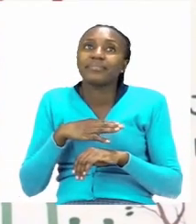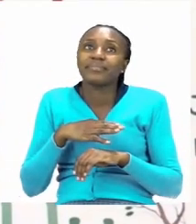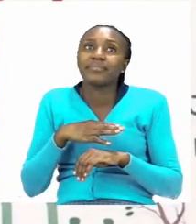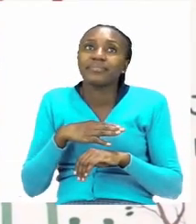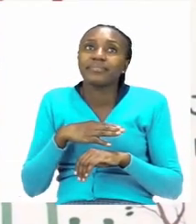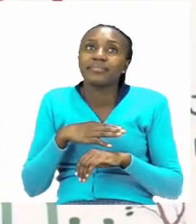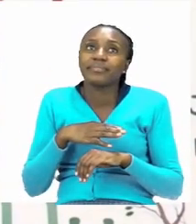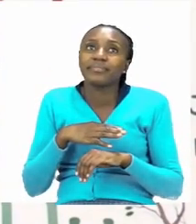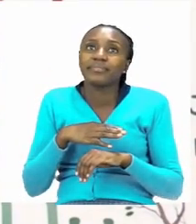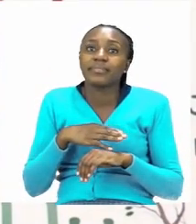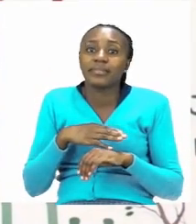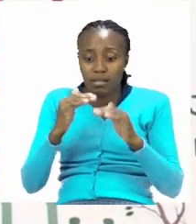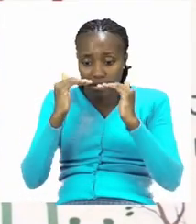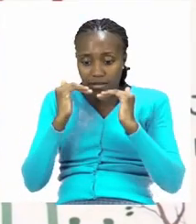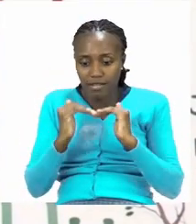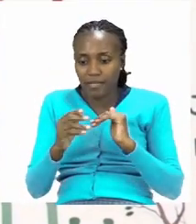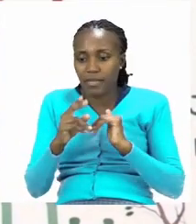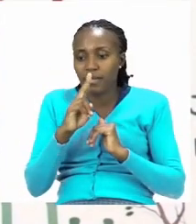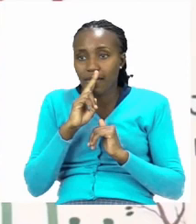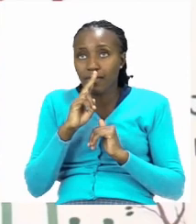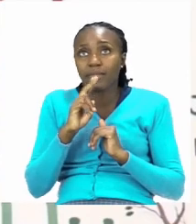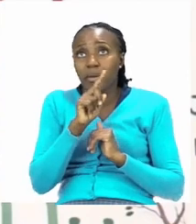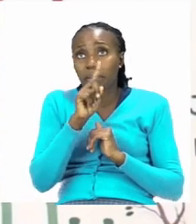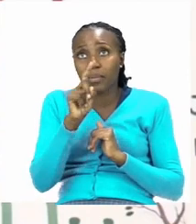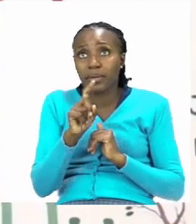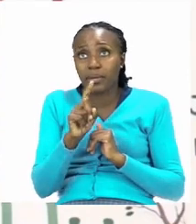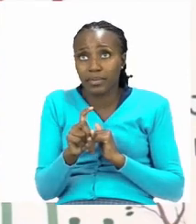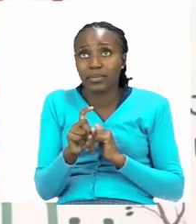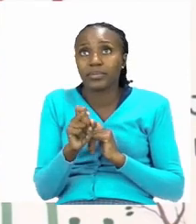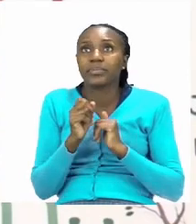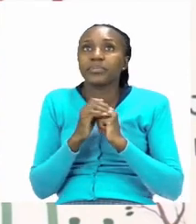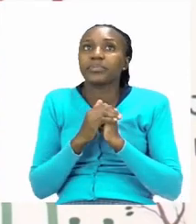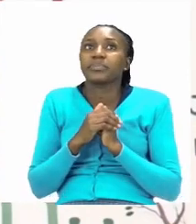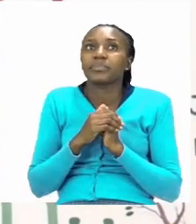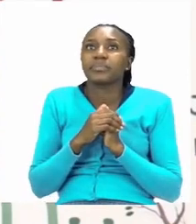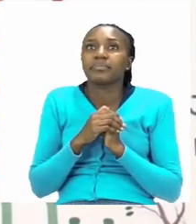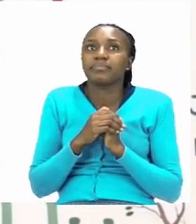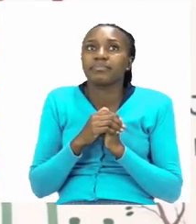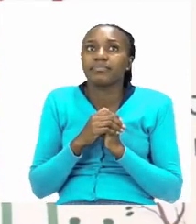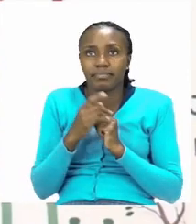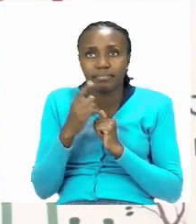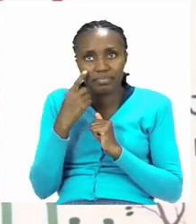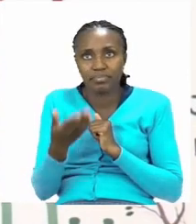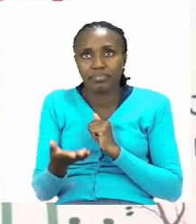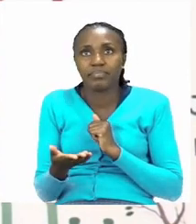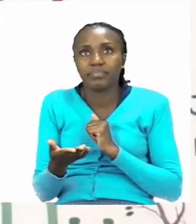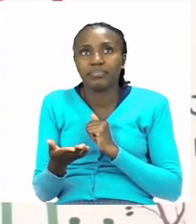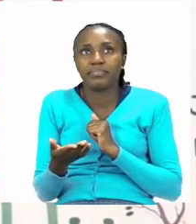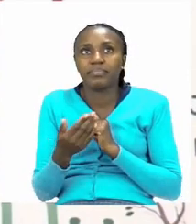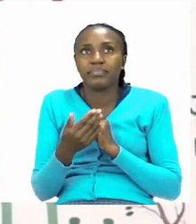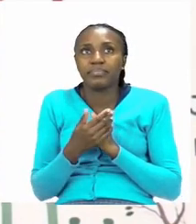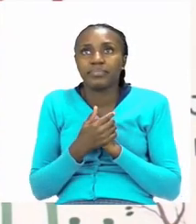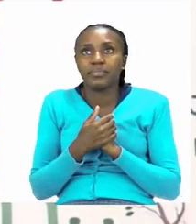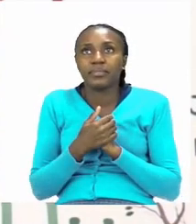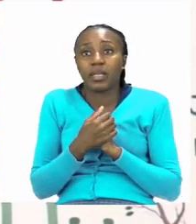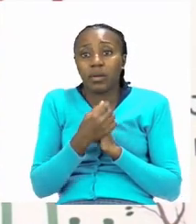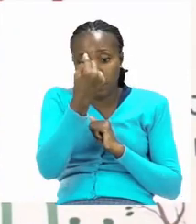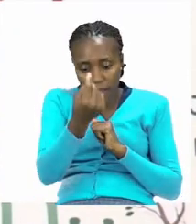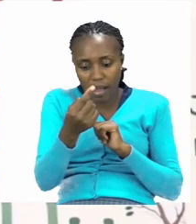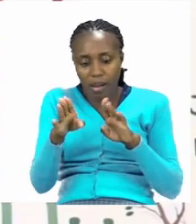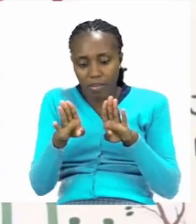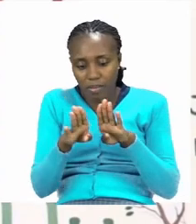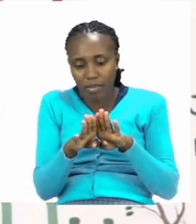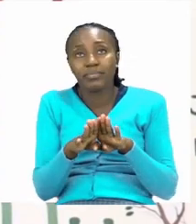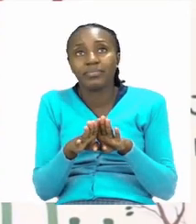need to answer the questions that follow. So let's take a good look at the questions and I'll leave them for you to answer